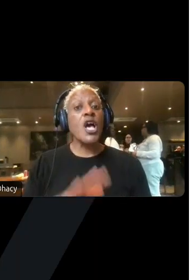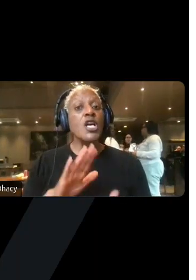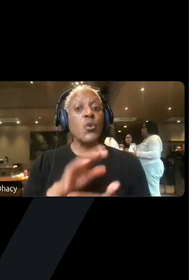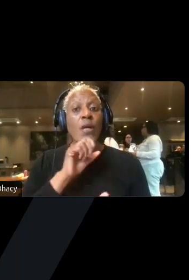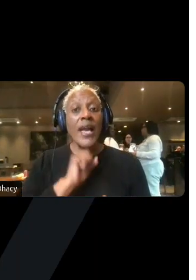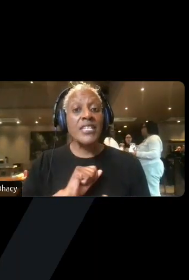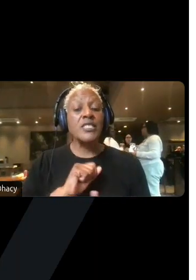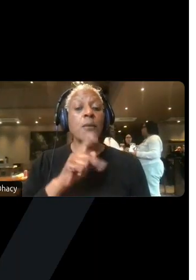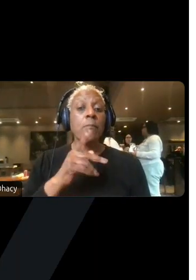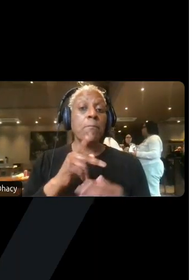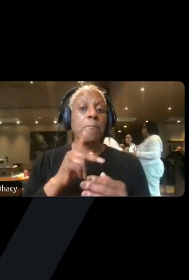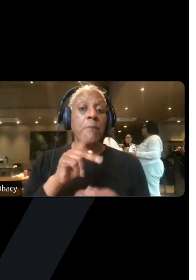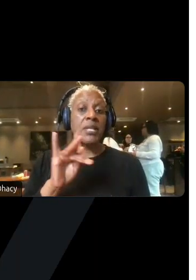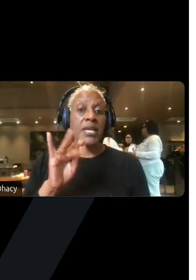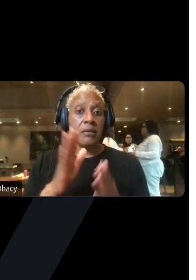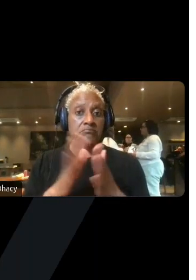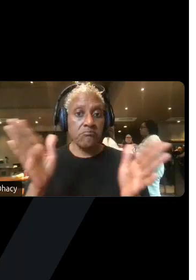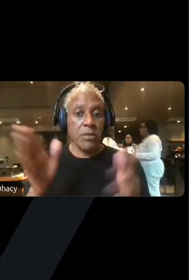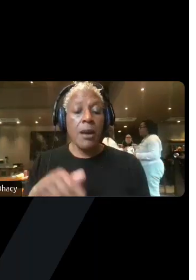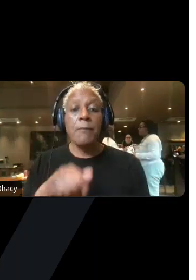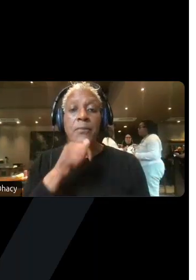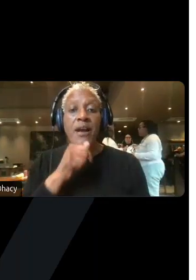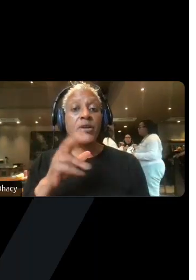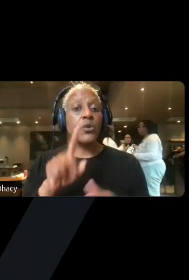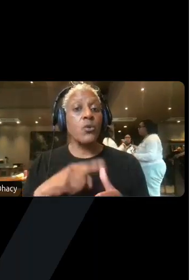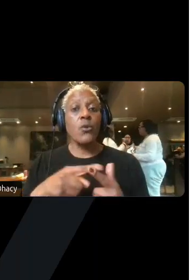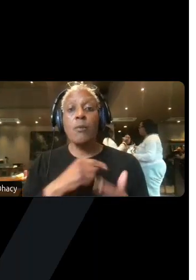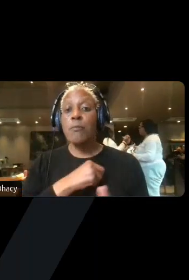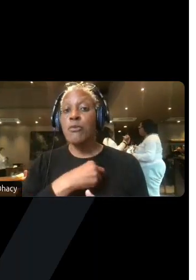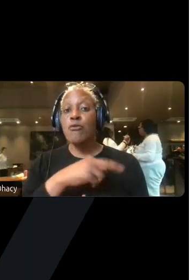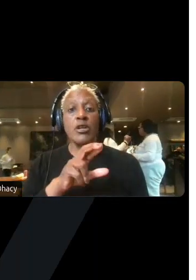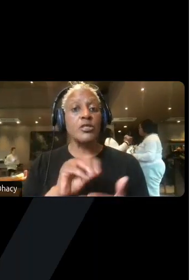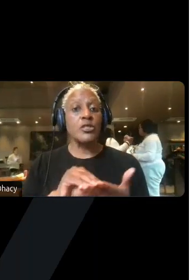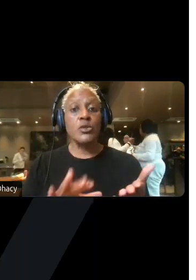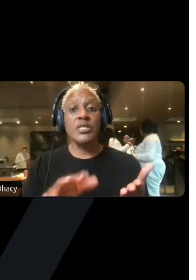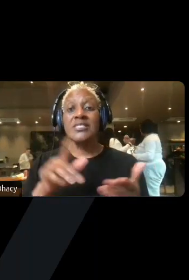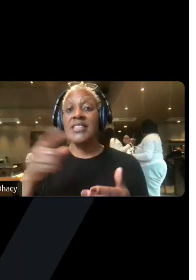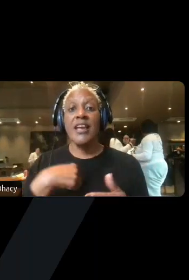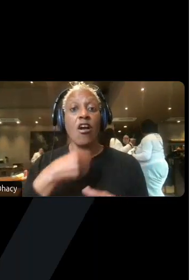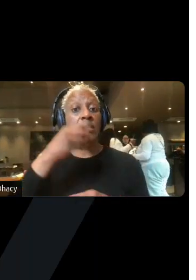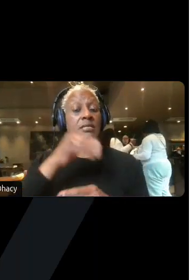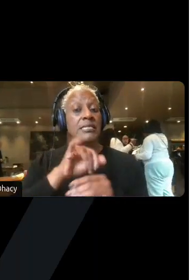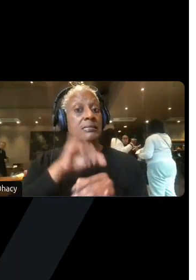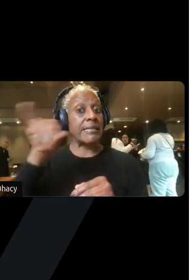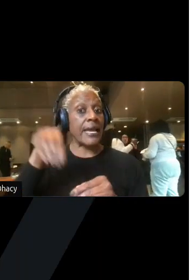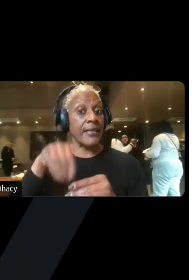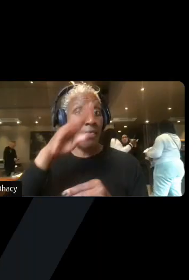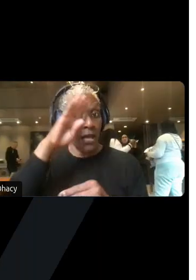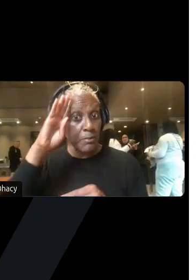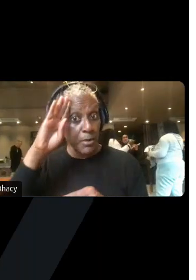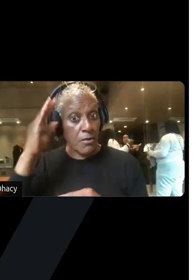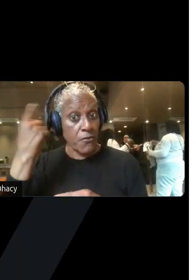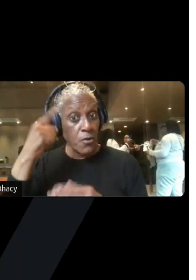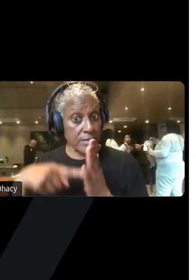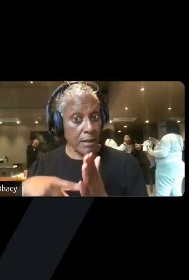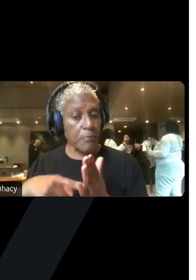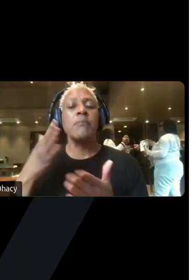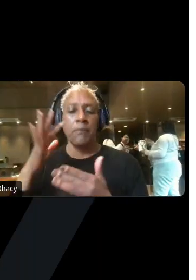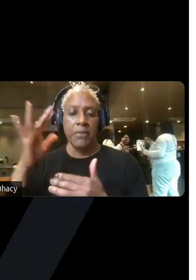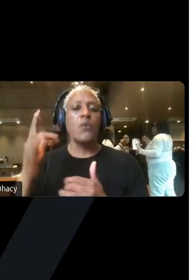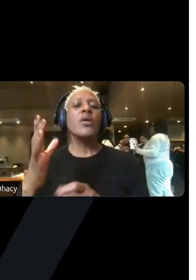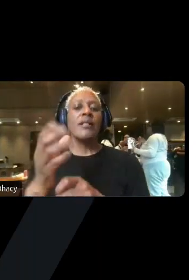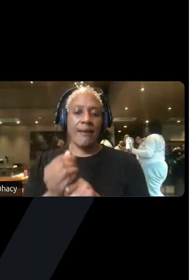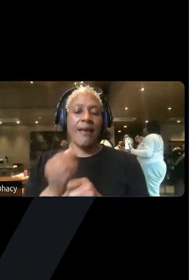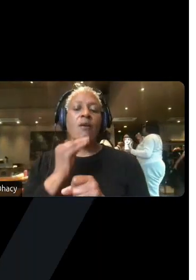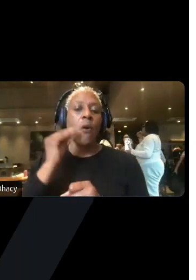parochial students who are hospitalized for chronic acute medical, orthopedic, or psychiatric conditions may also have home or hospital